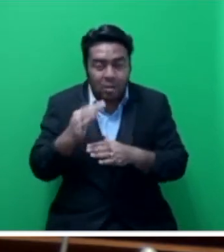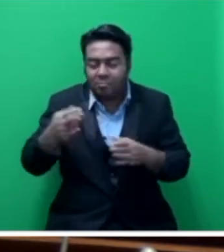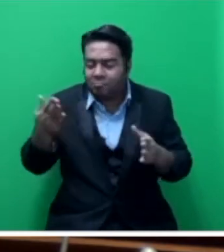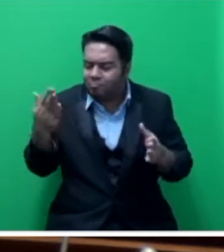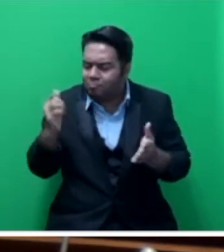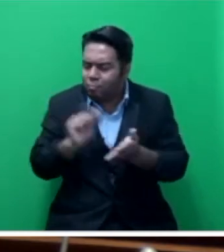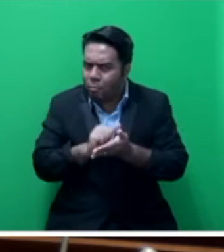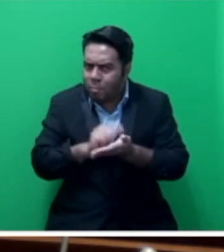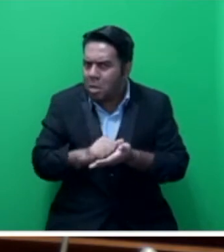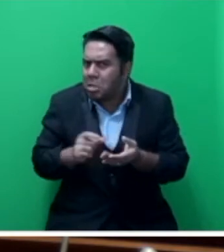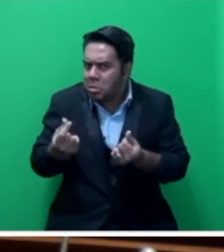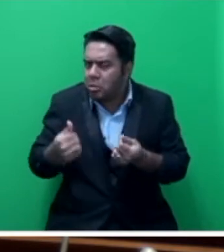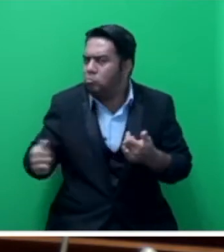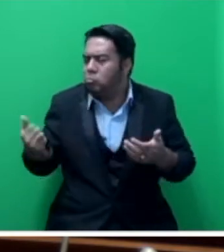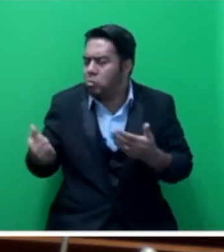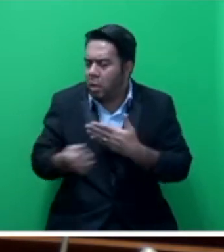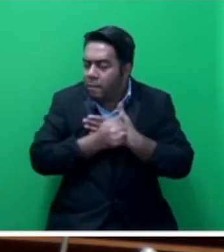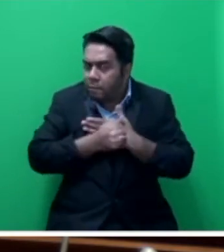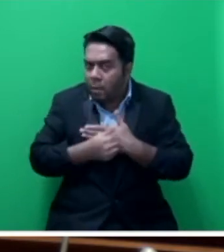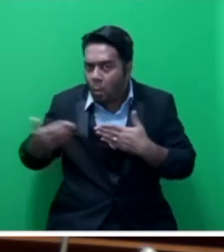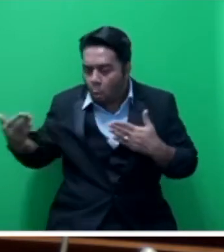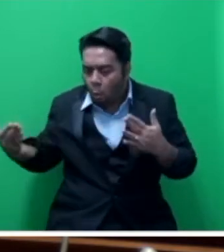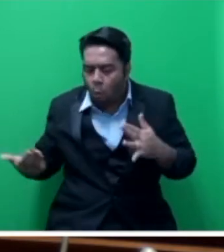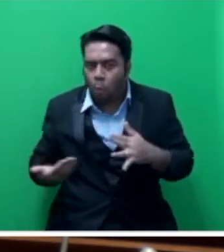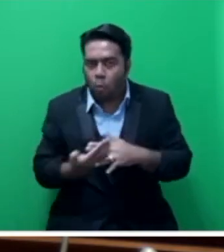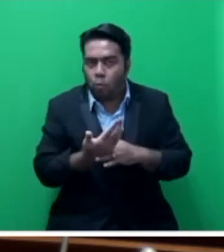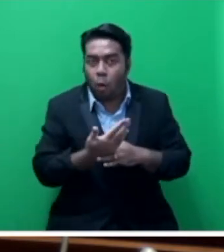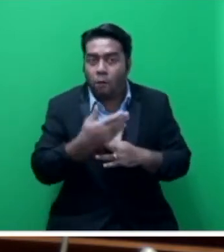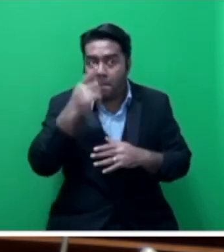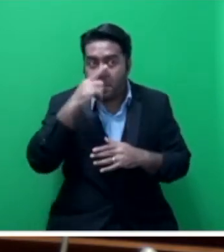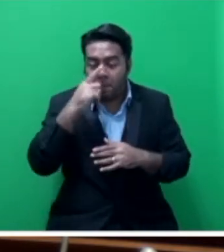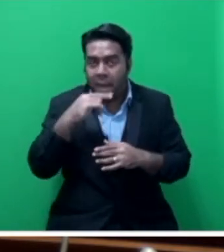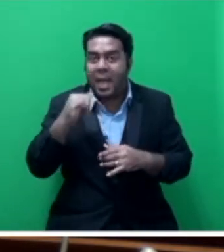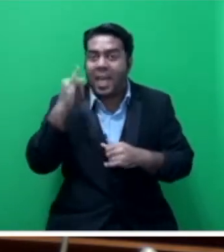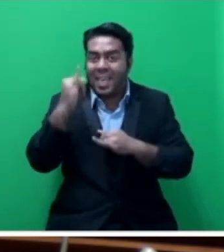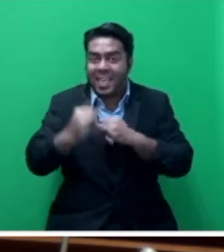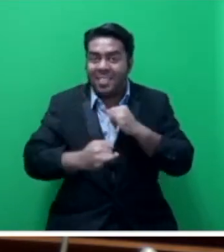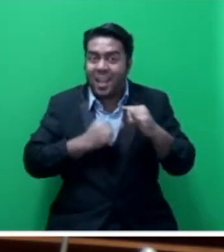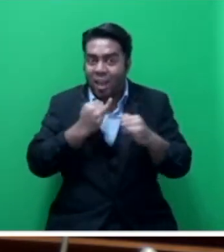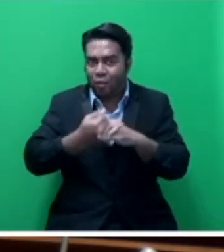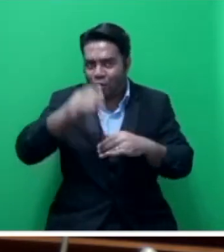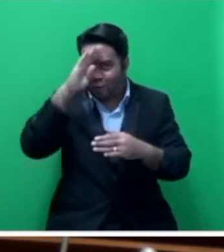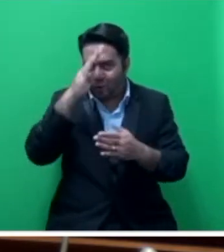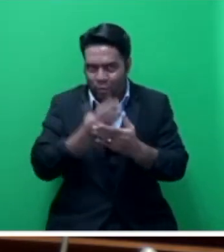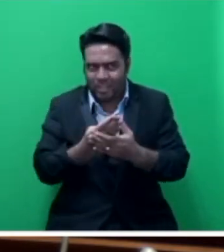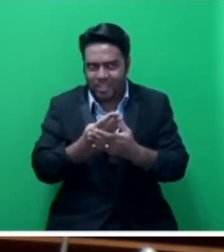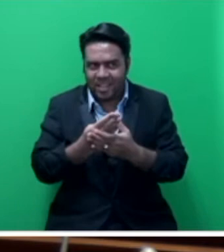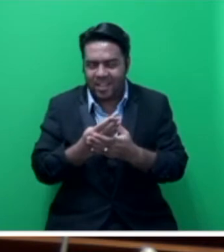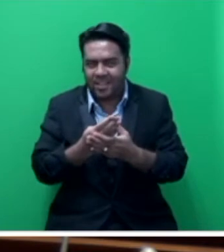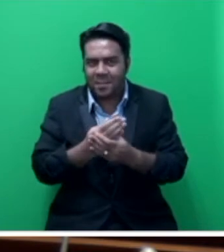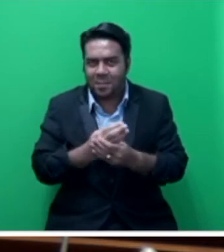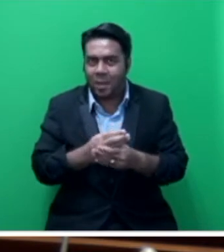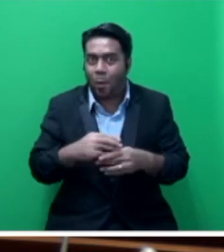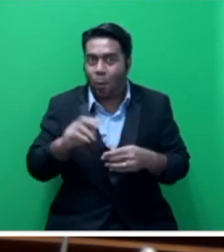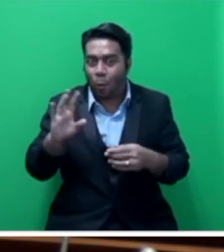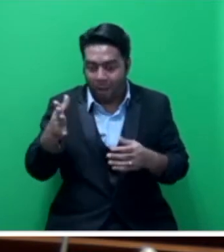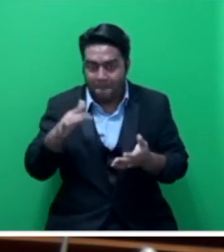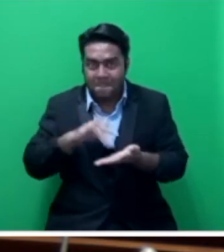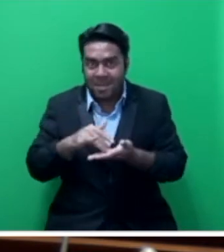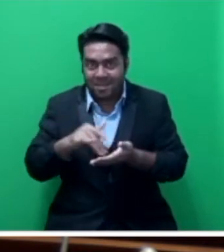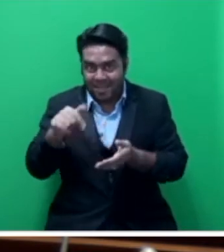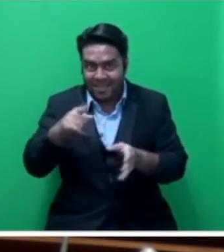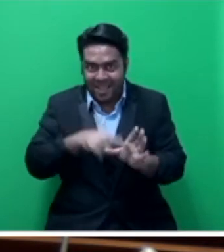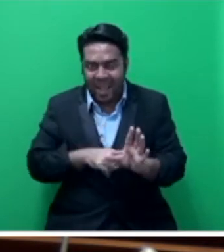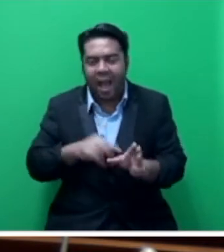entry of the first group of international students with a second expected by mid this year. So